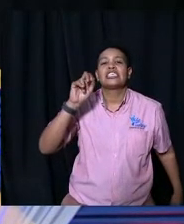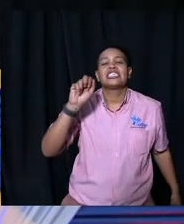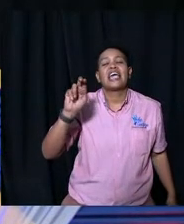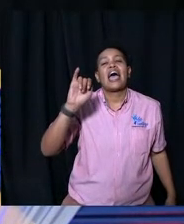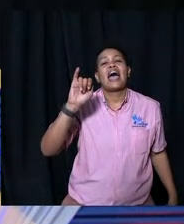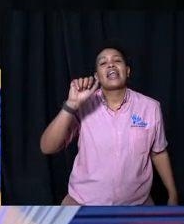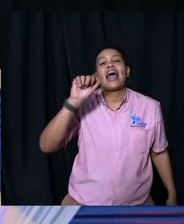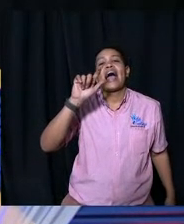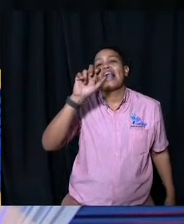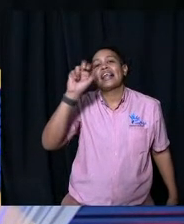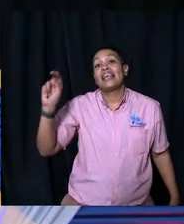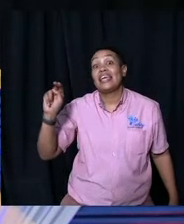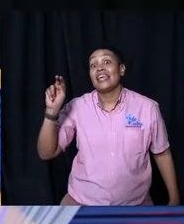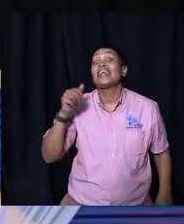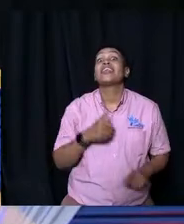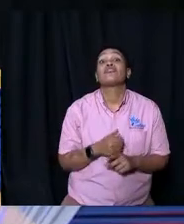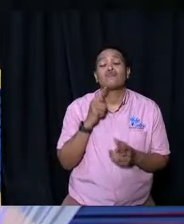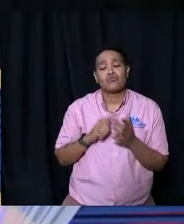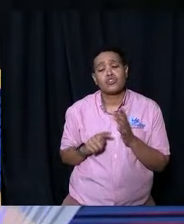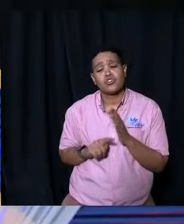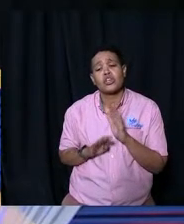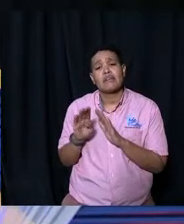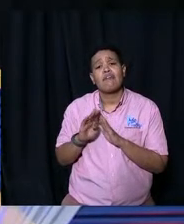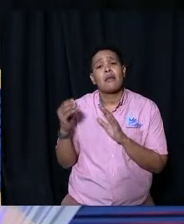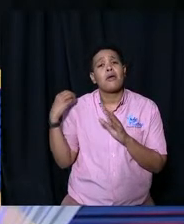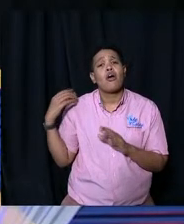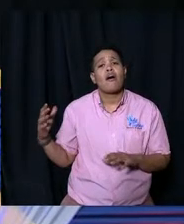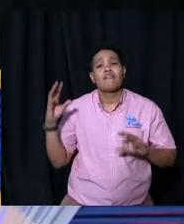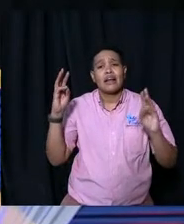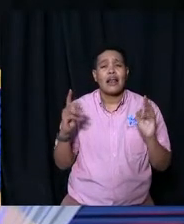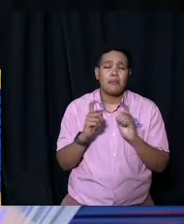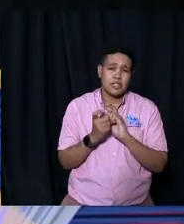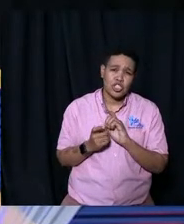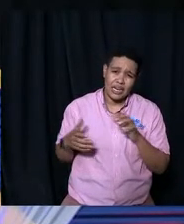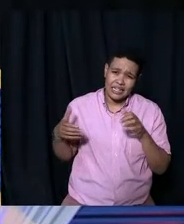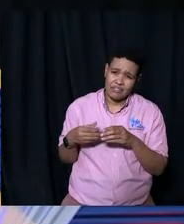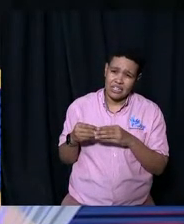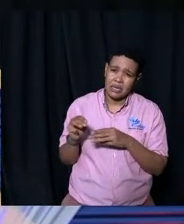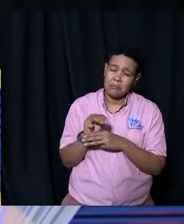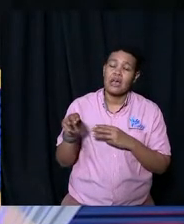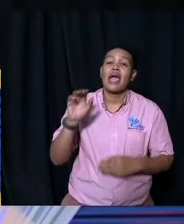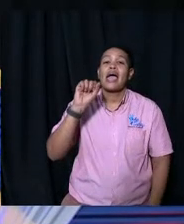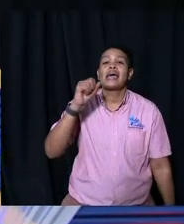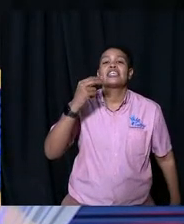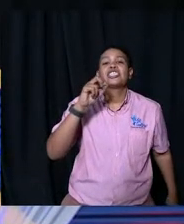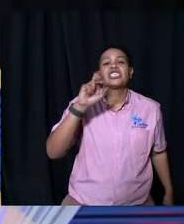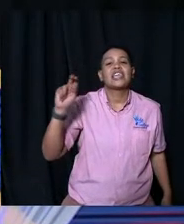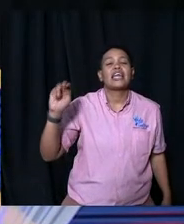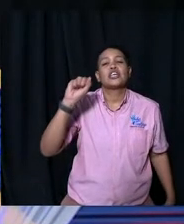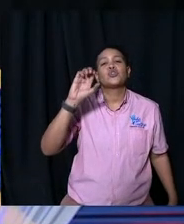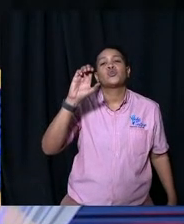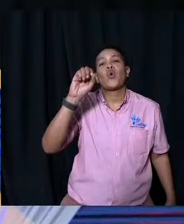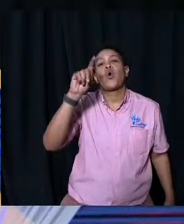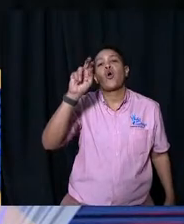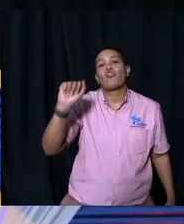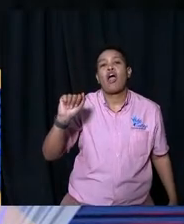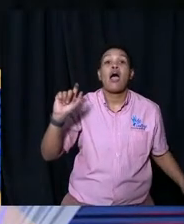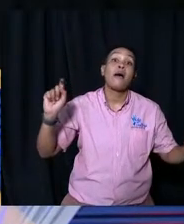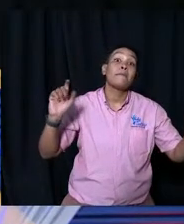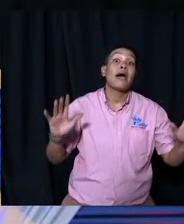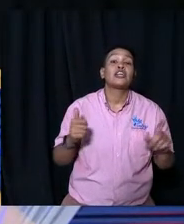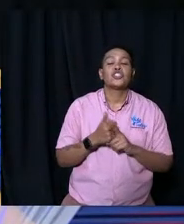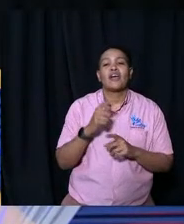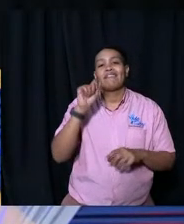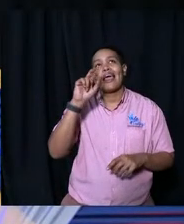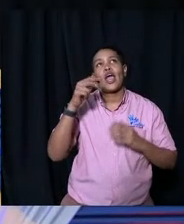Aline, Research and Development Officer of the Climate Change Division of the Ministry. And Ms. Shannon Sukra, Manager of the